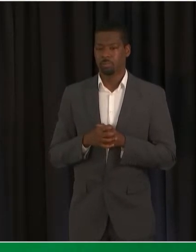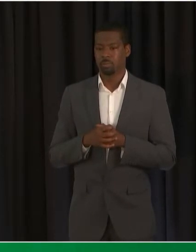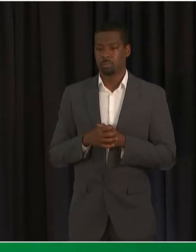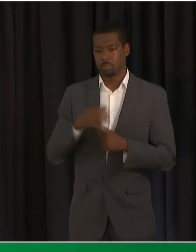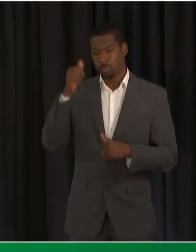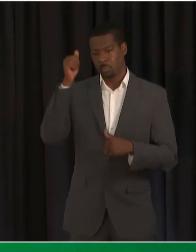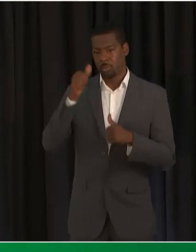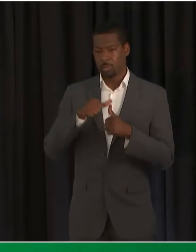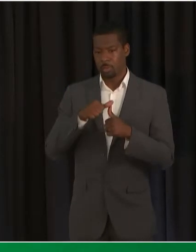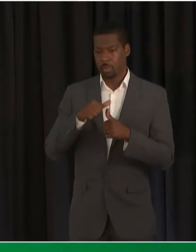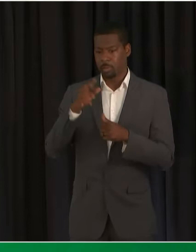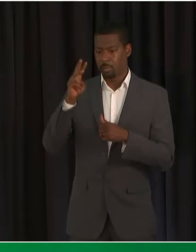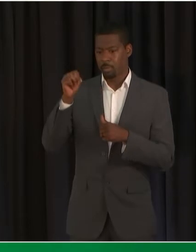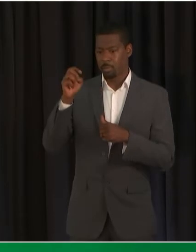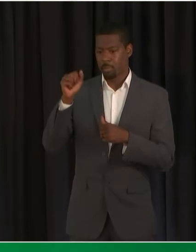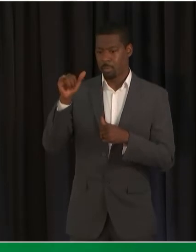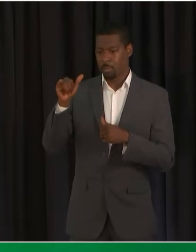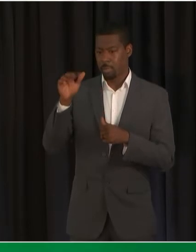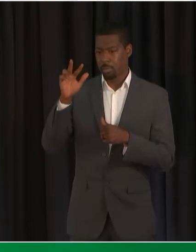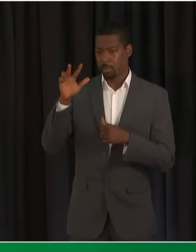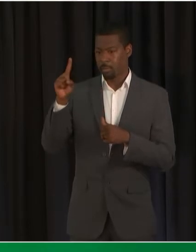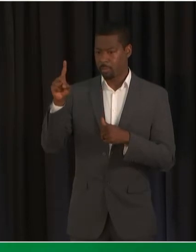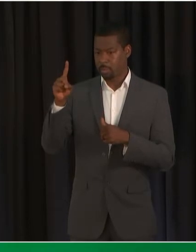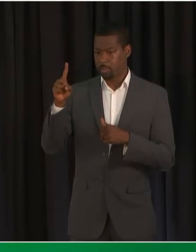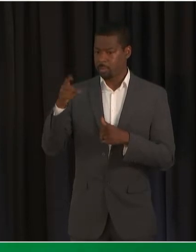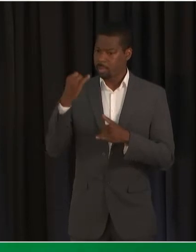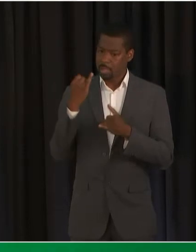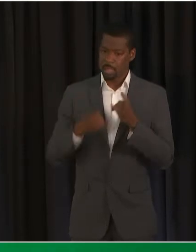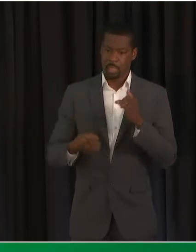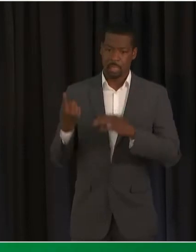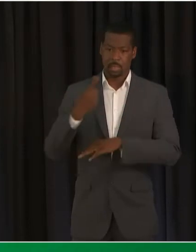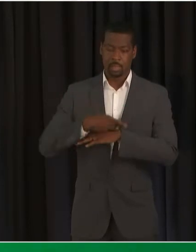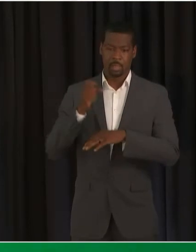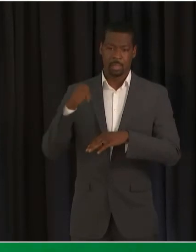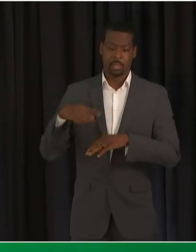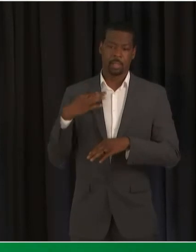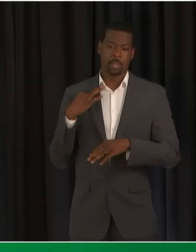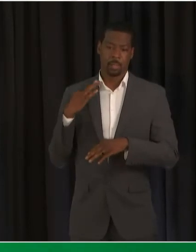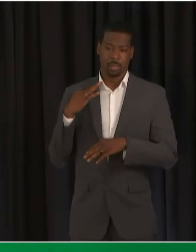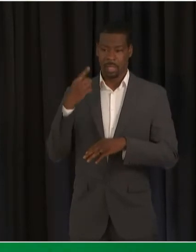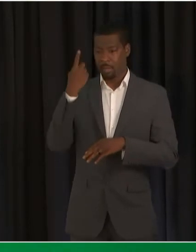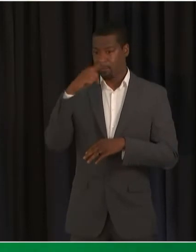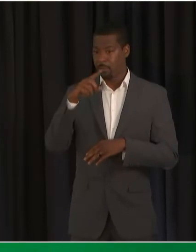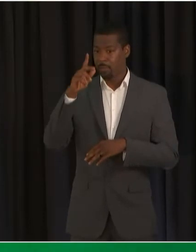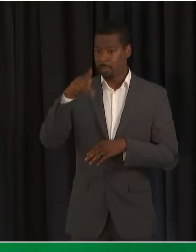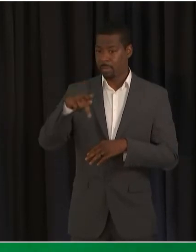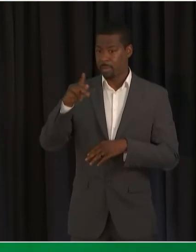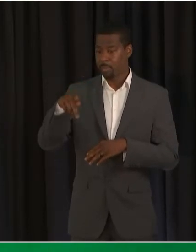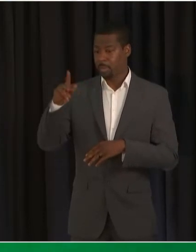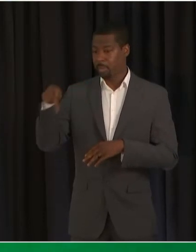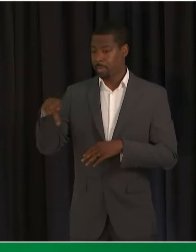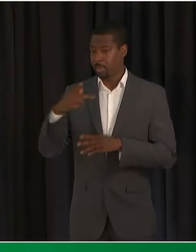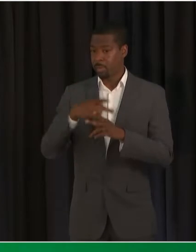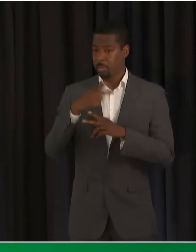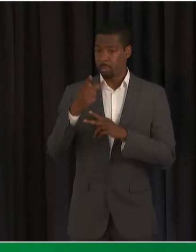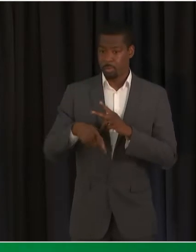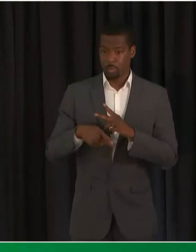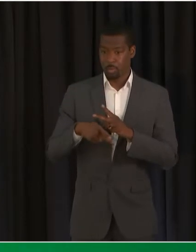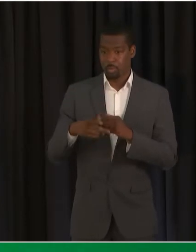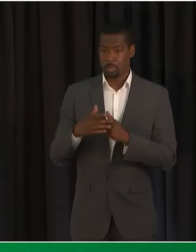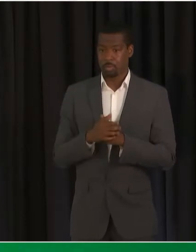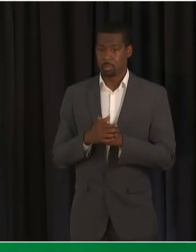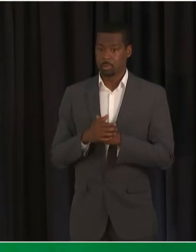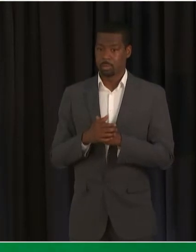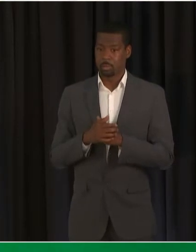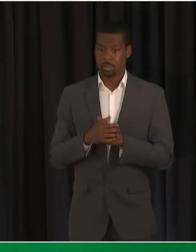say is this, remember, May 31st is the last day that you can apply for the PPP program, okay? And